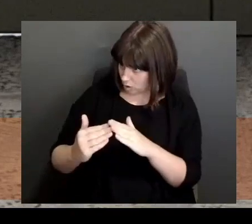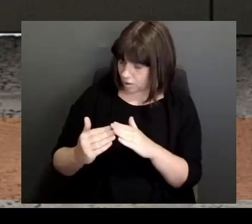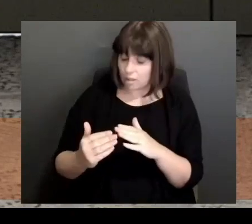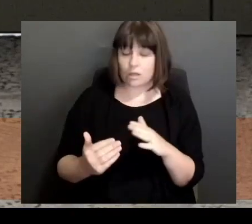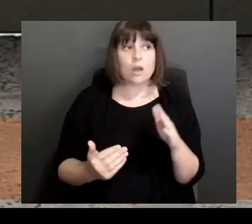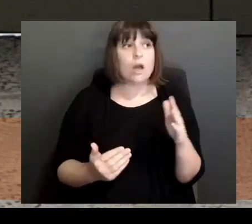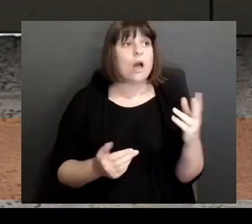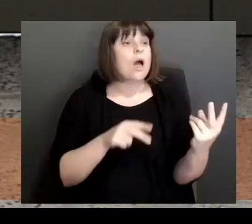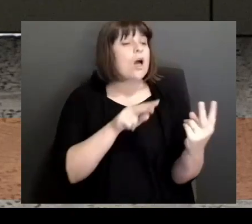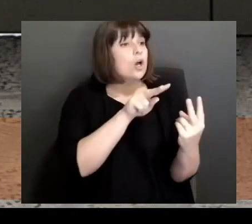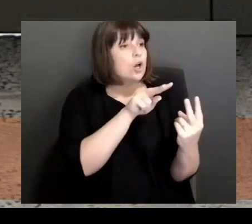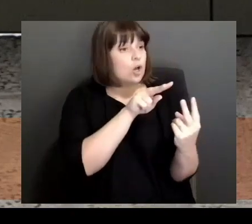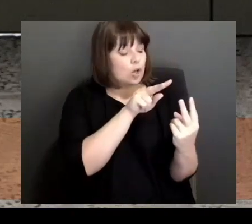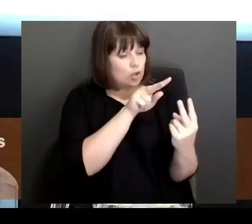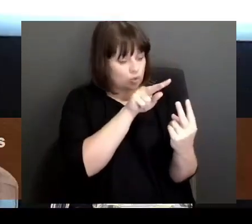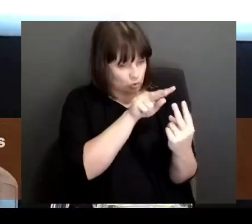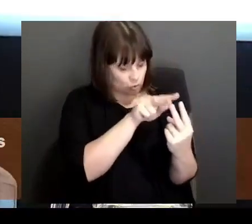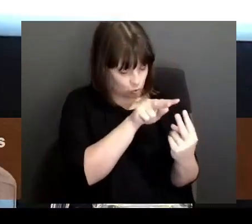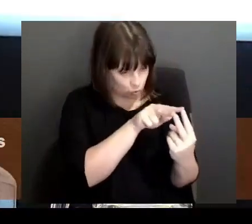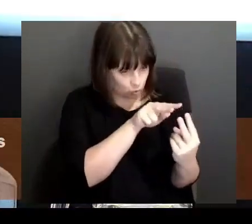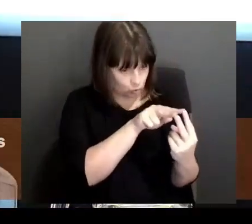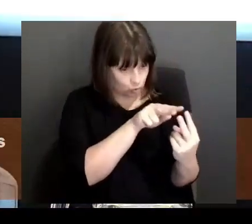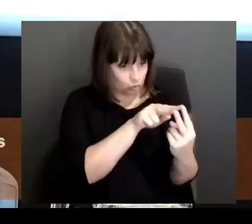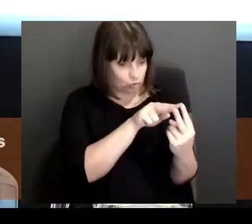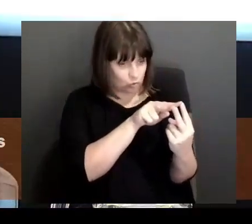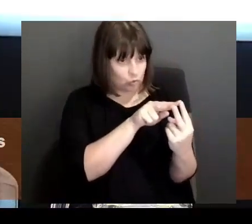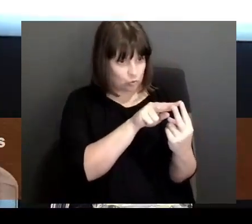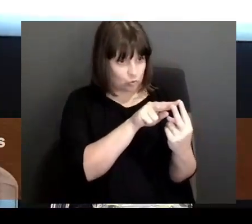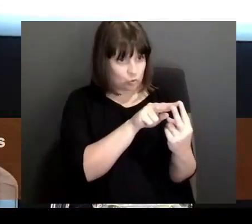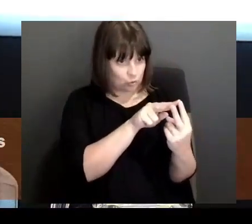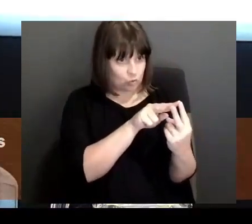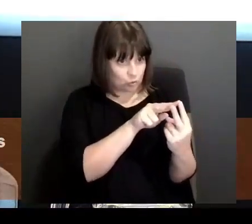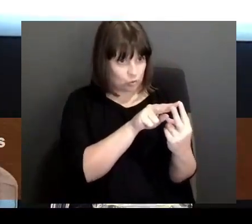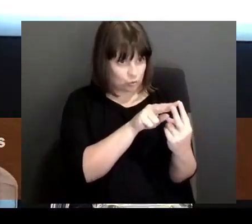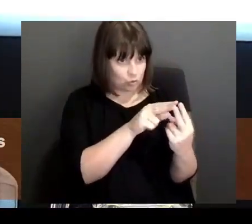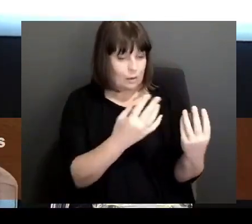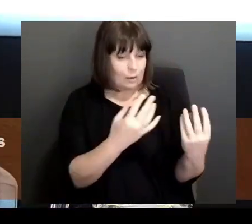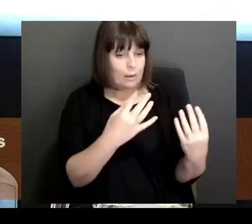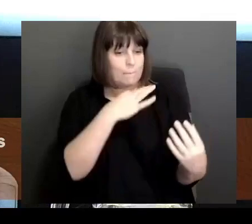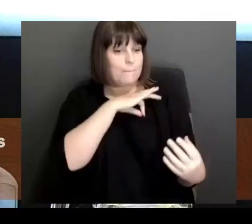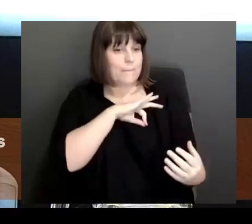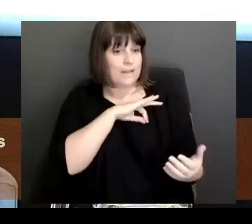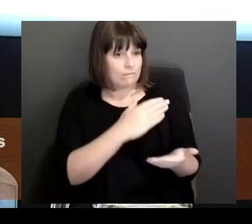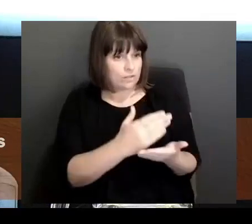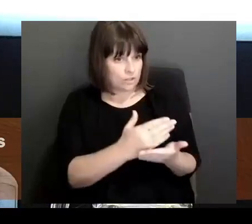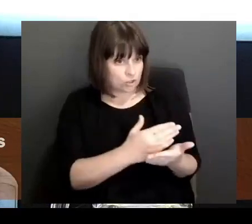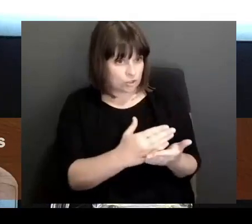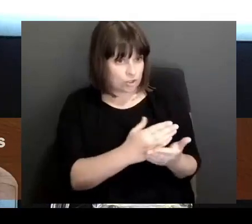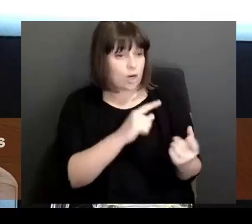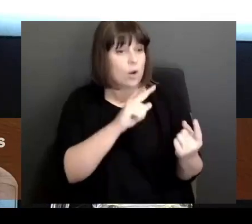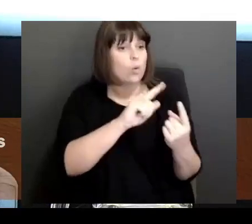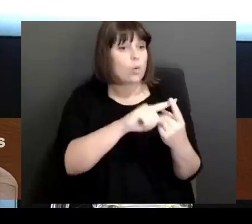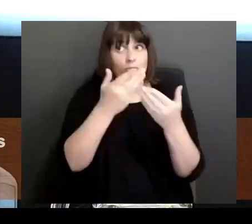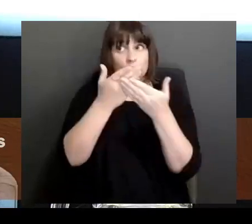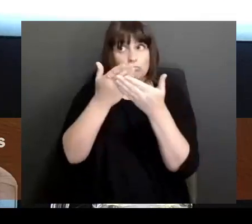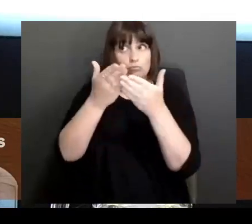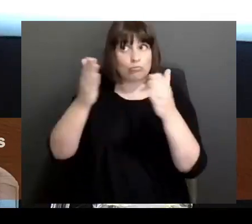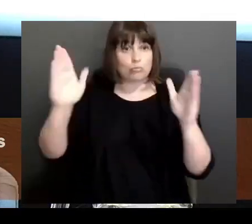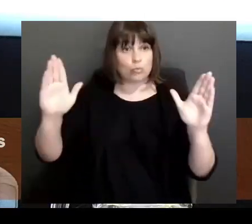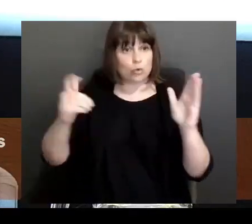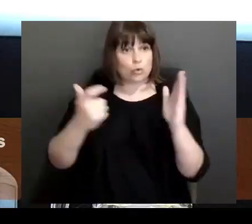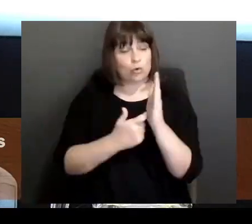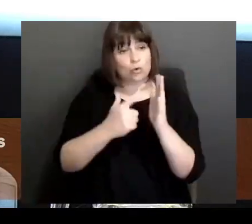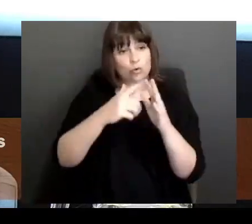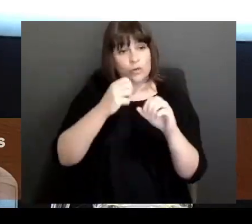Two discrete benefit sharing arrangements, if I can put it that way. One is for a broader regional local